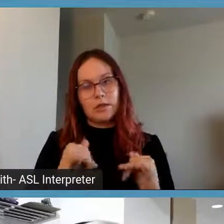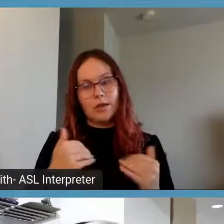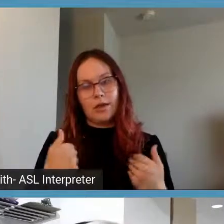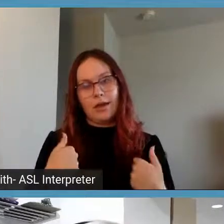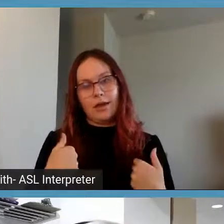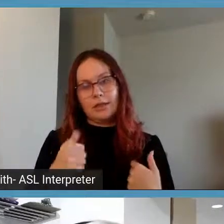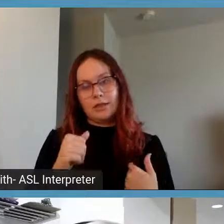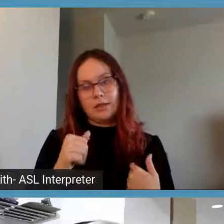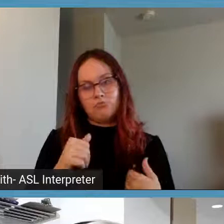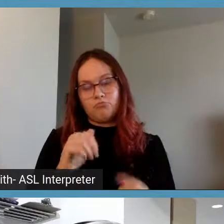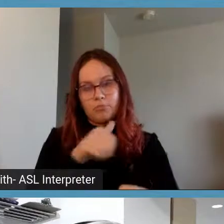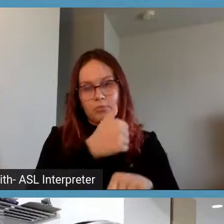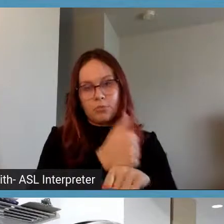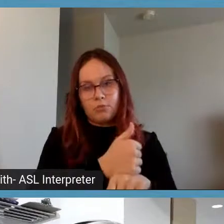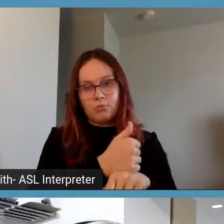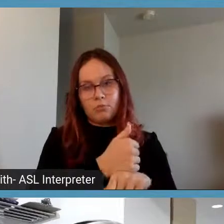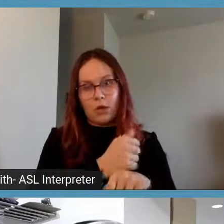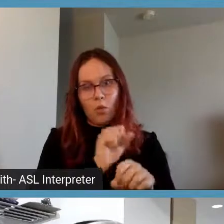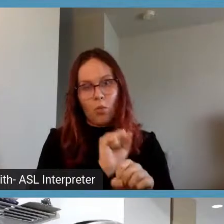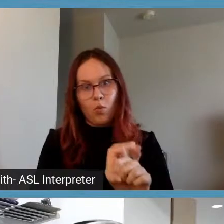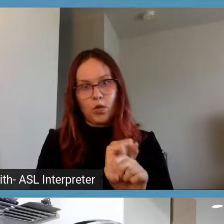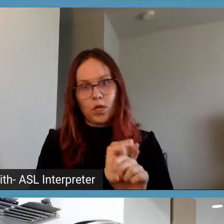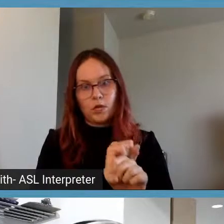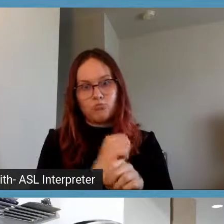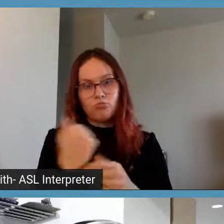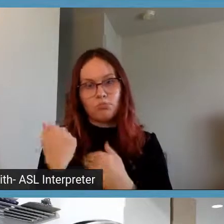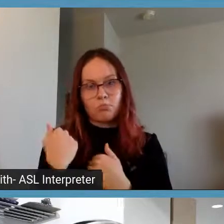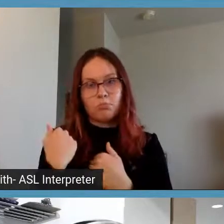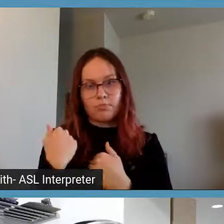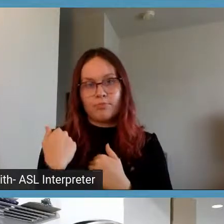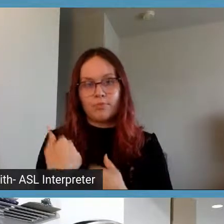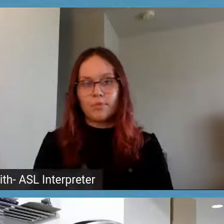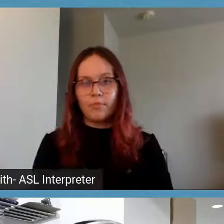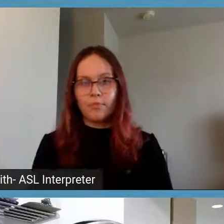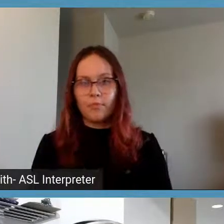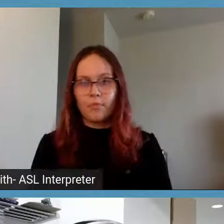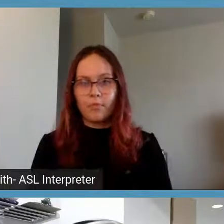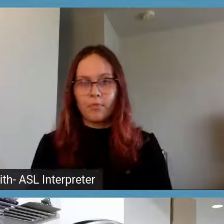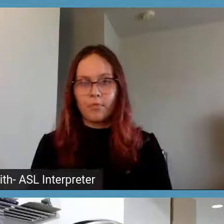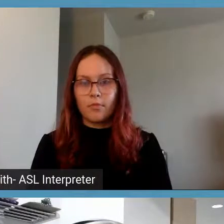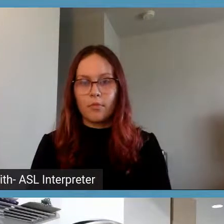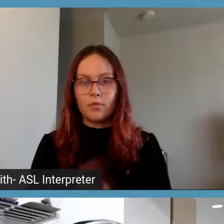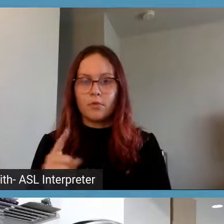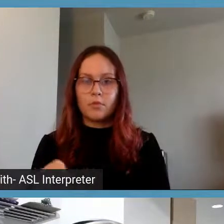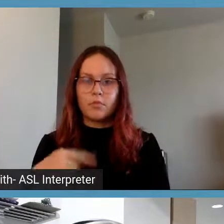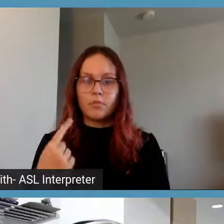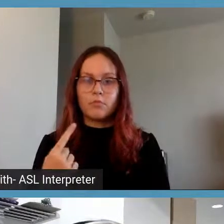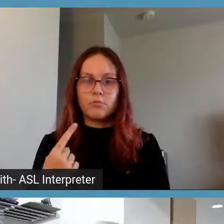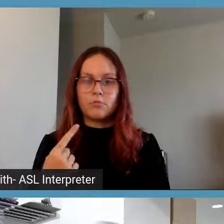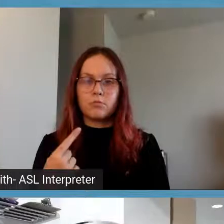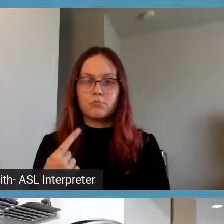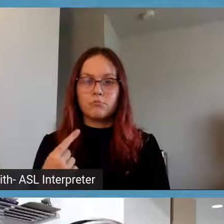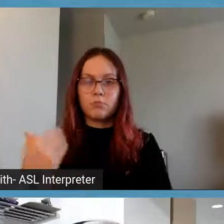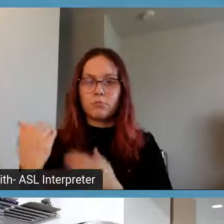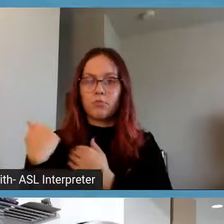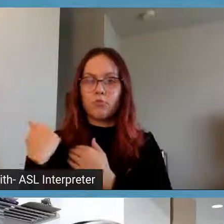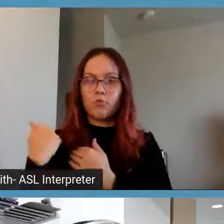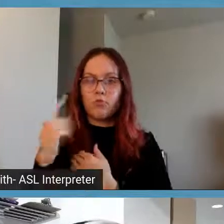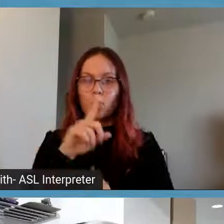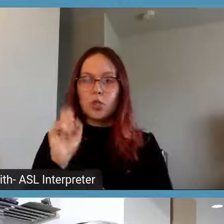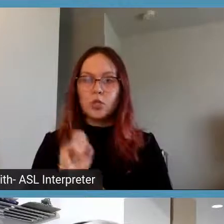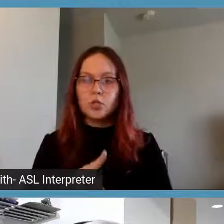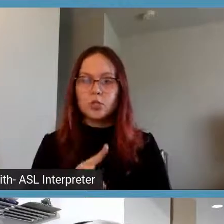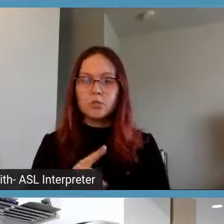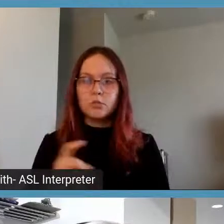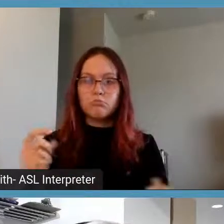we absolutely did that. We had someone else who was just in charge of like audience questions and a moderator. So